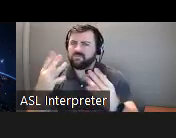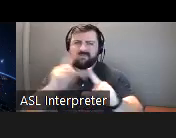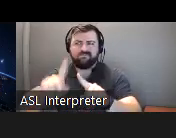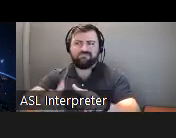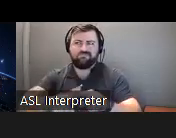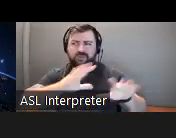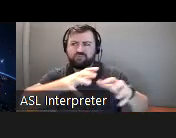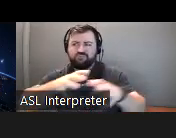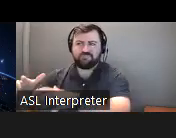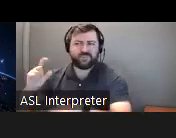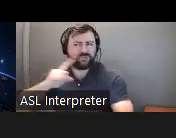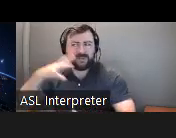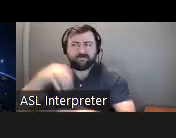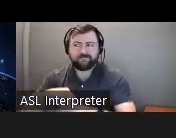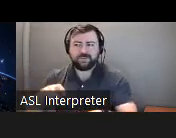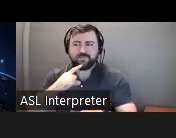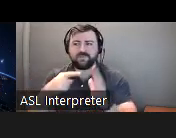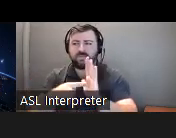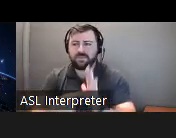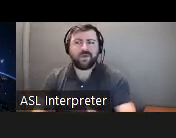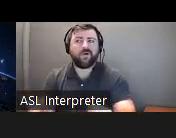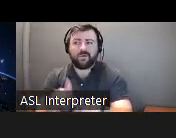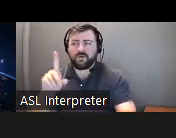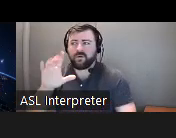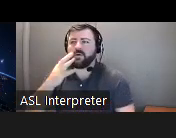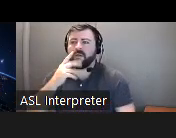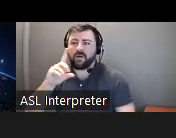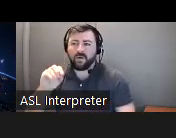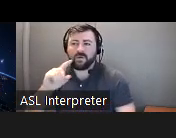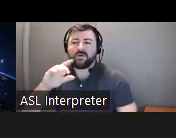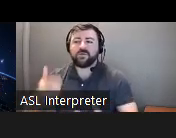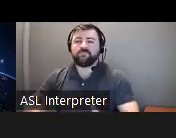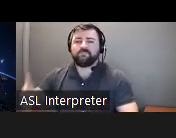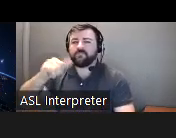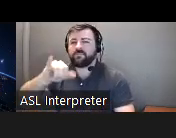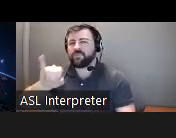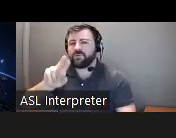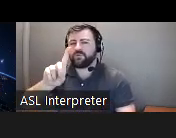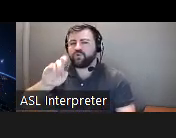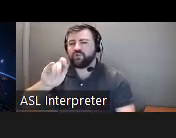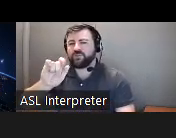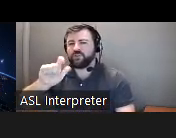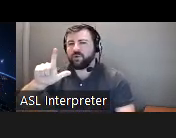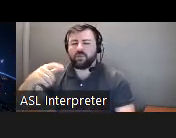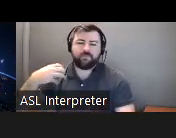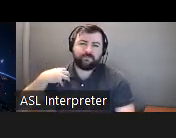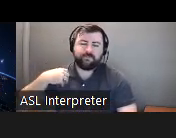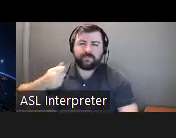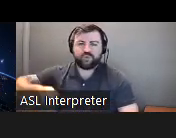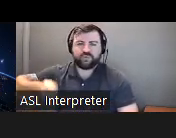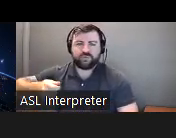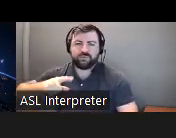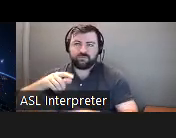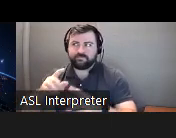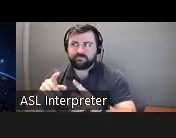that should be on here represented, as well as the Colorado State Judicial Branch? I mean, those are two of the like areas that I see